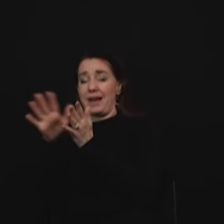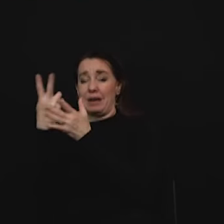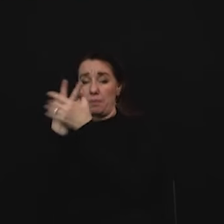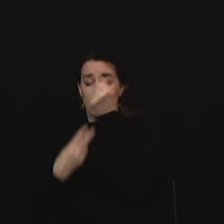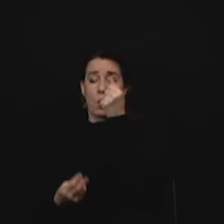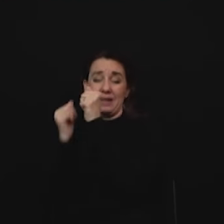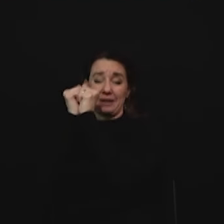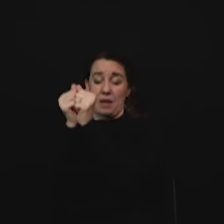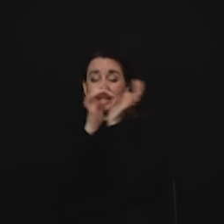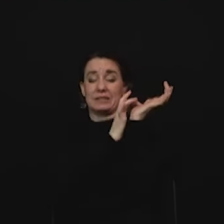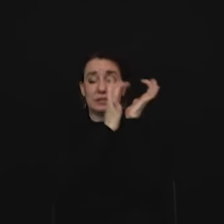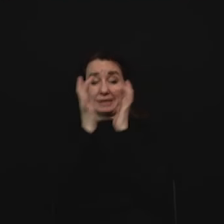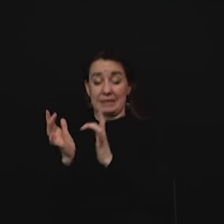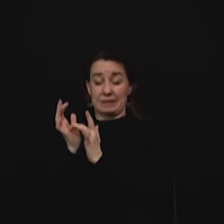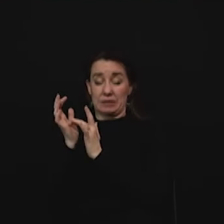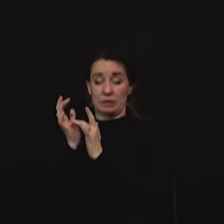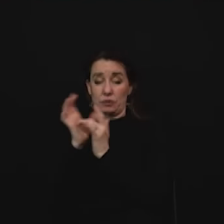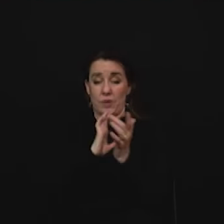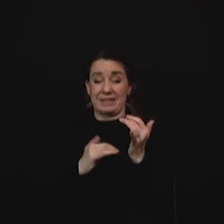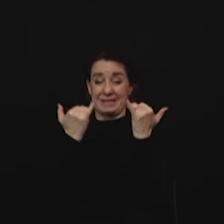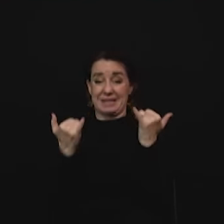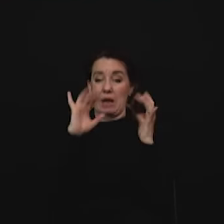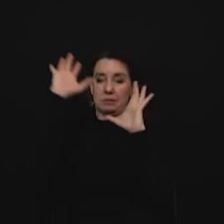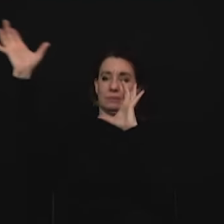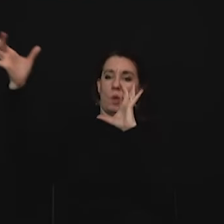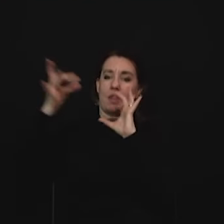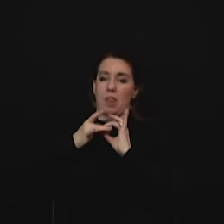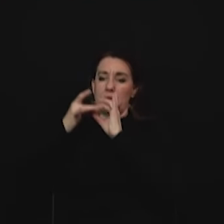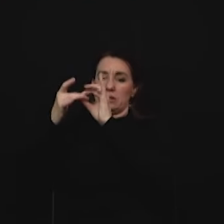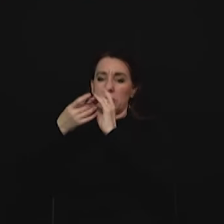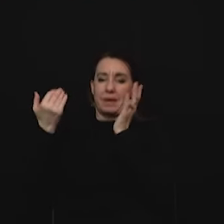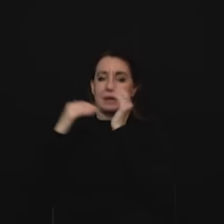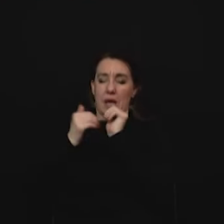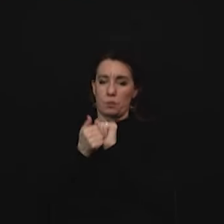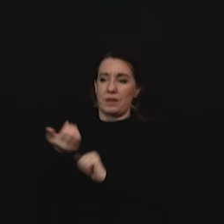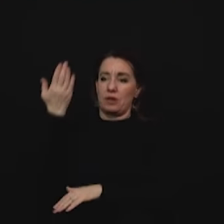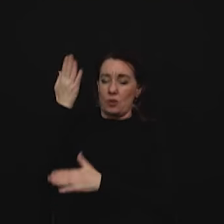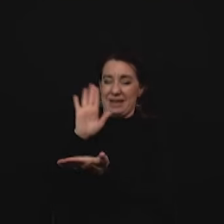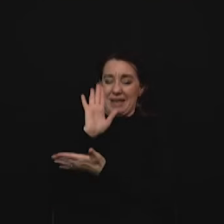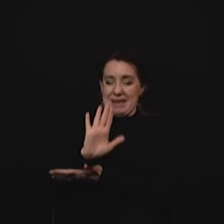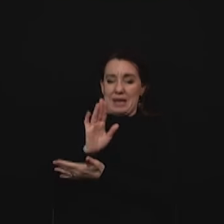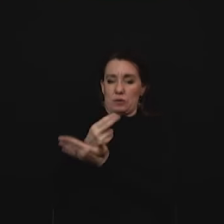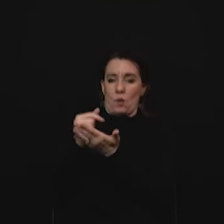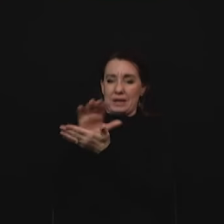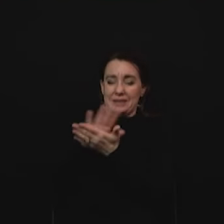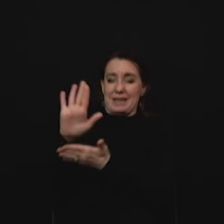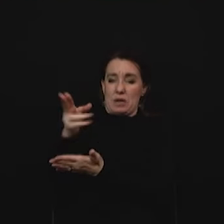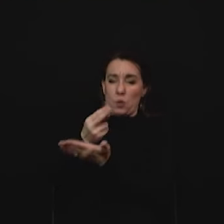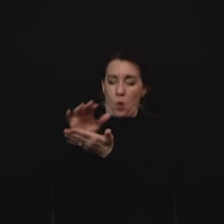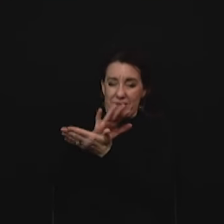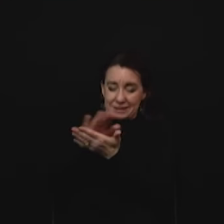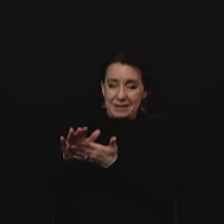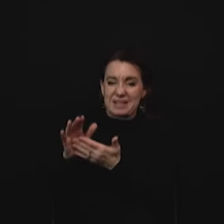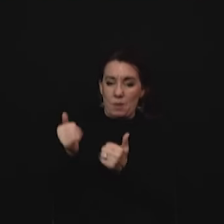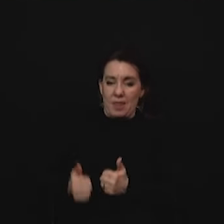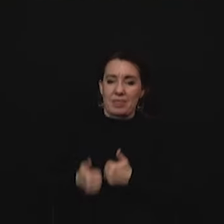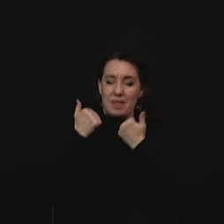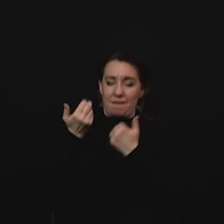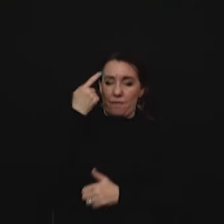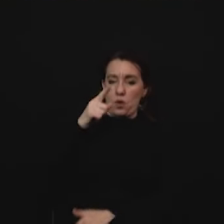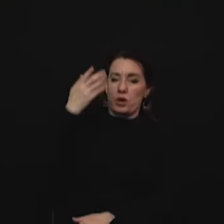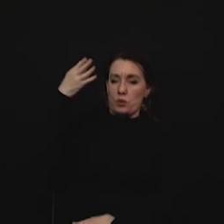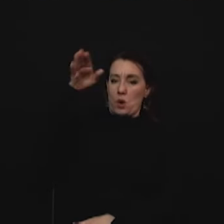have brought us now into relationship again with you in his righteousness, his holiness, the one who would live for you,